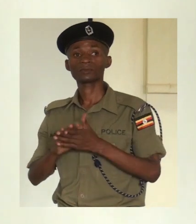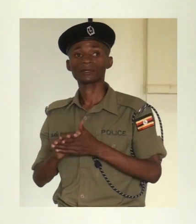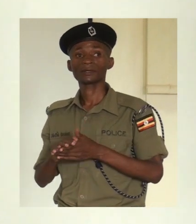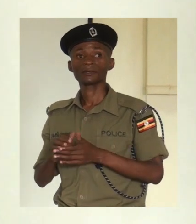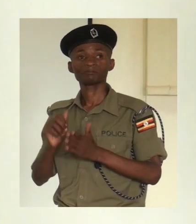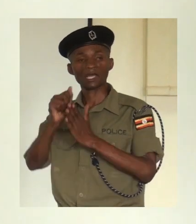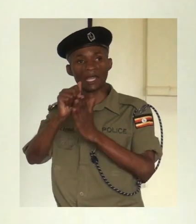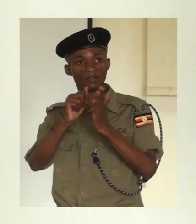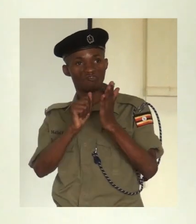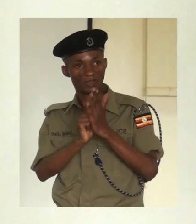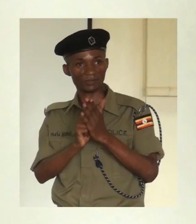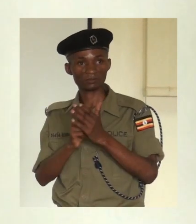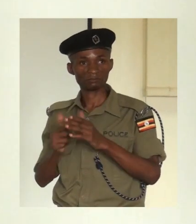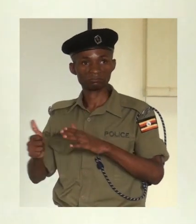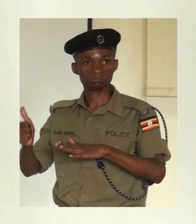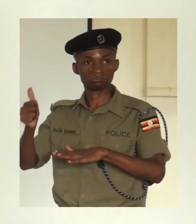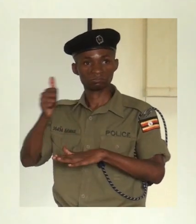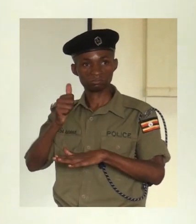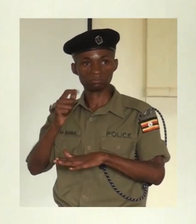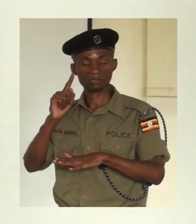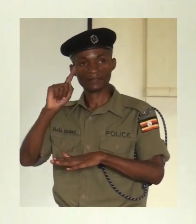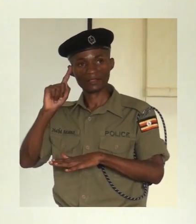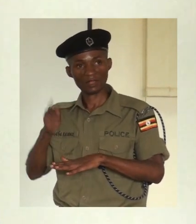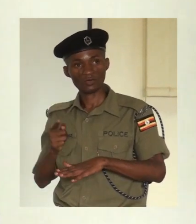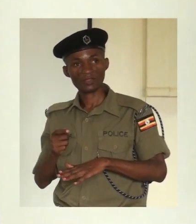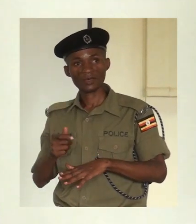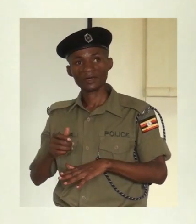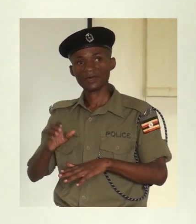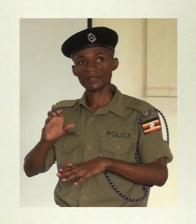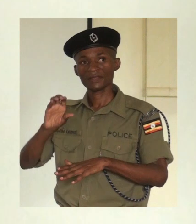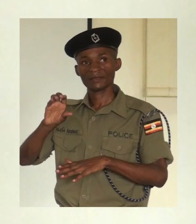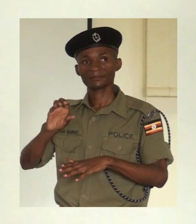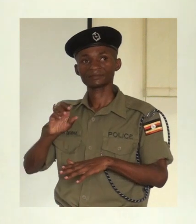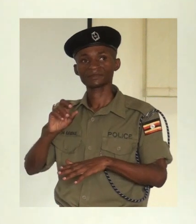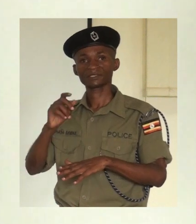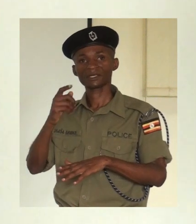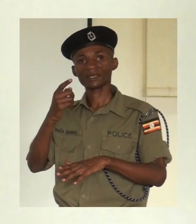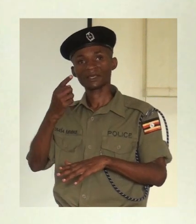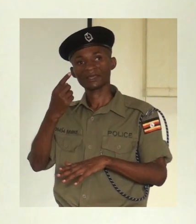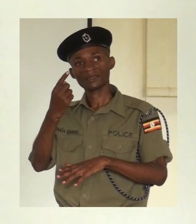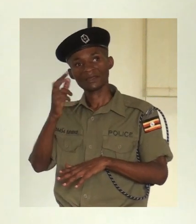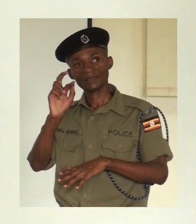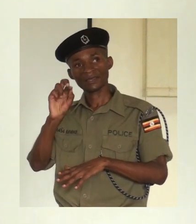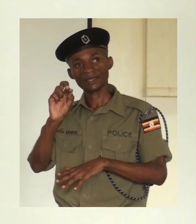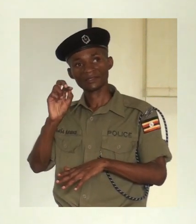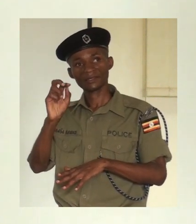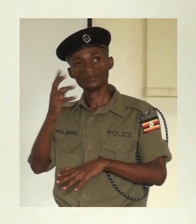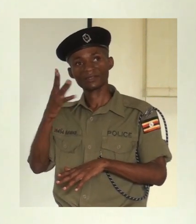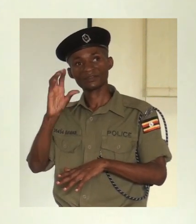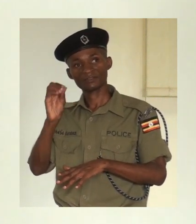and professional police constables. Out of these 850 are supposed to be